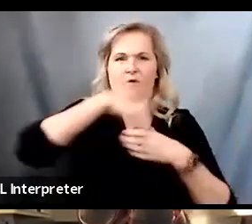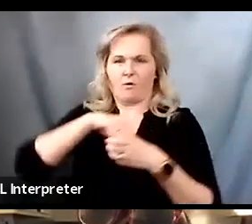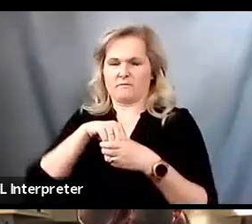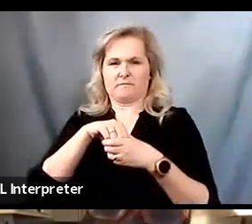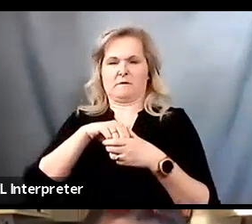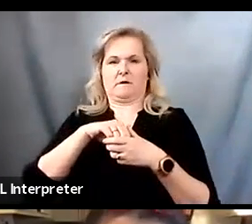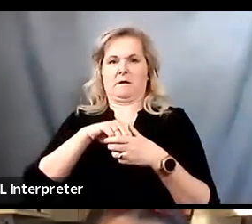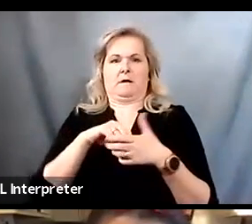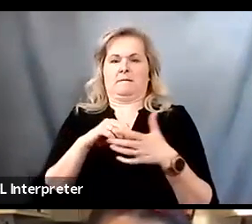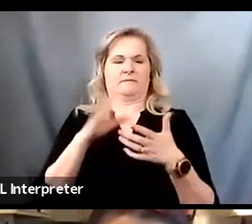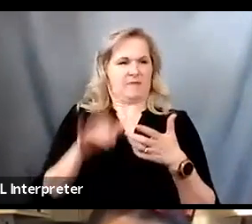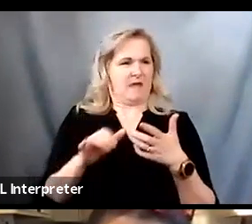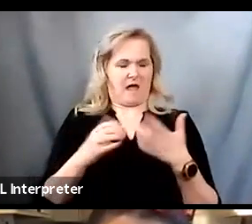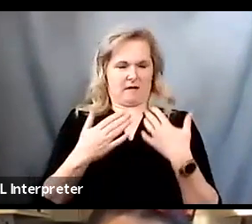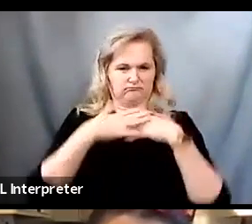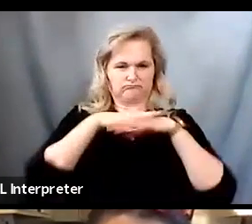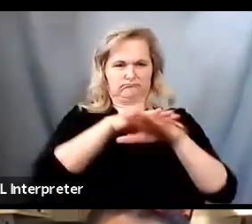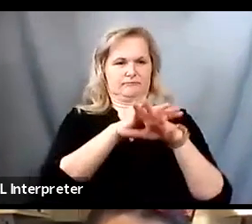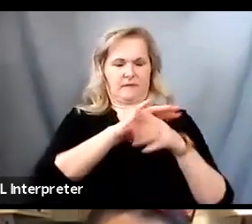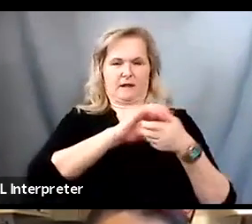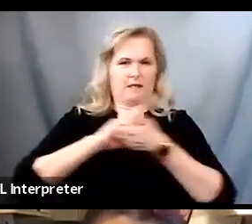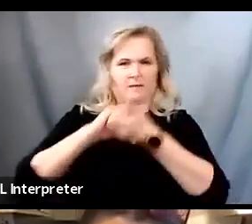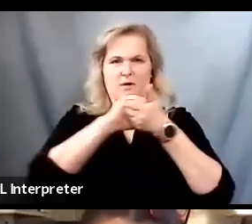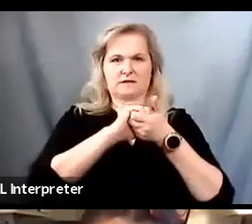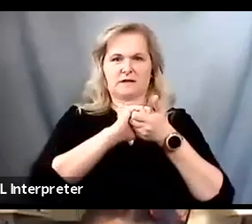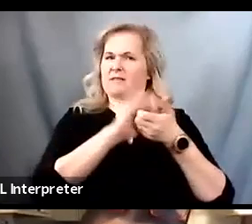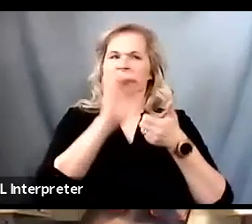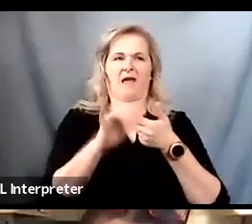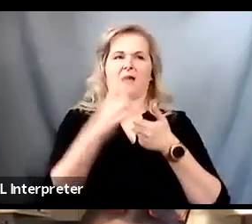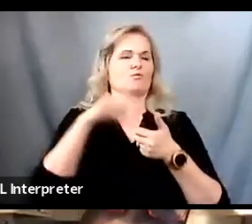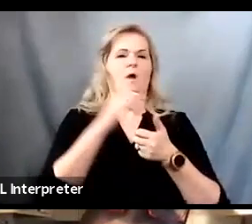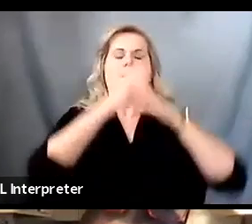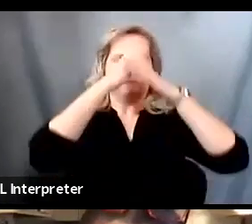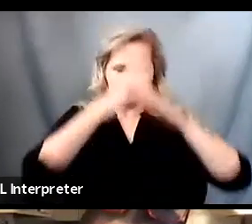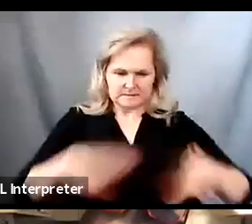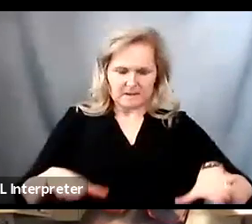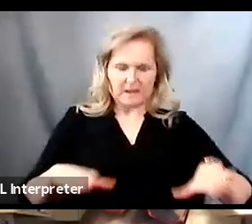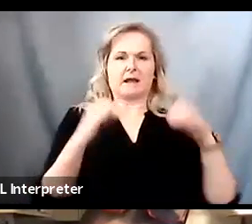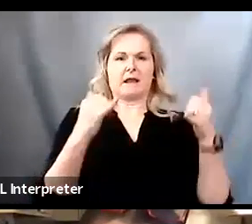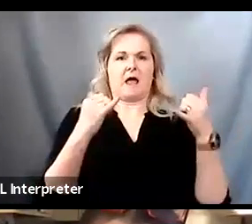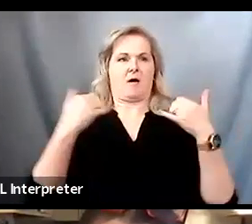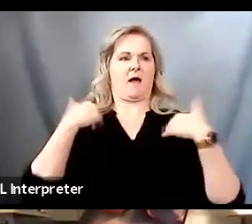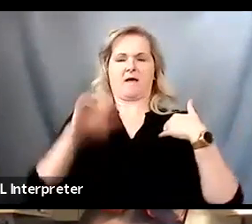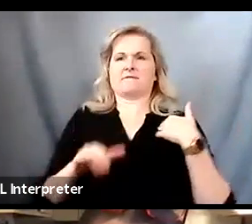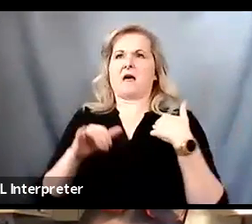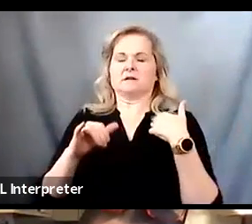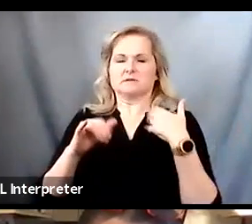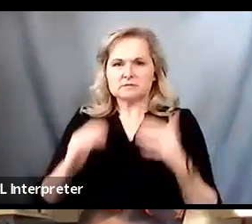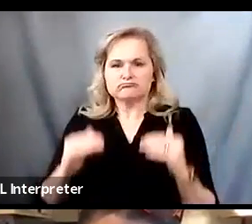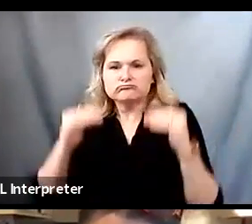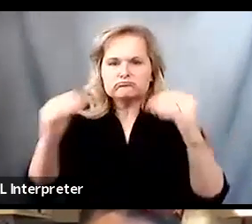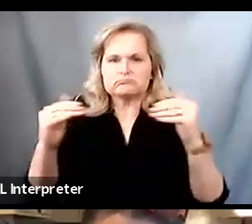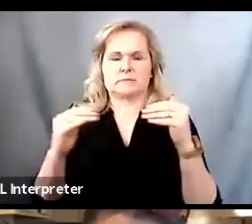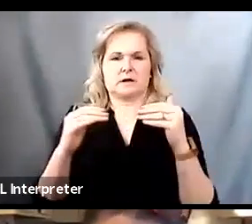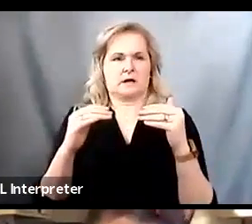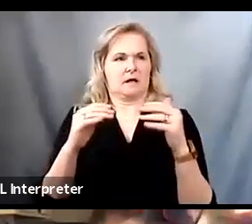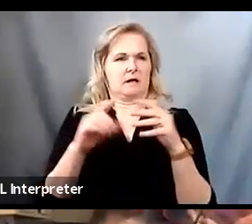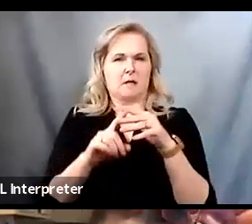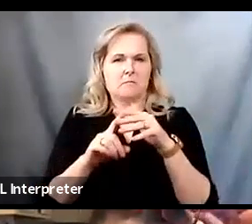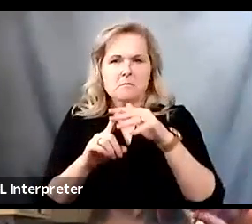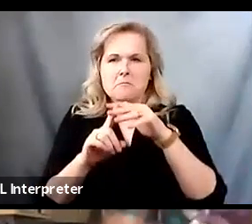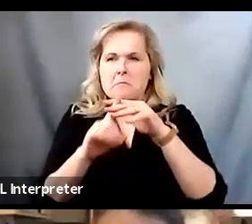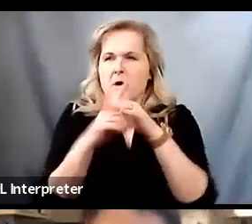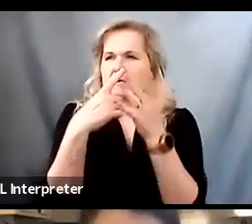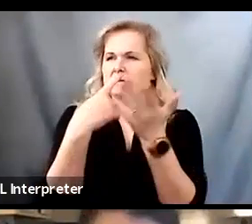cross-community collaboration. We are dismantling these silos to advance emerging conversations, exploring